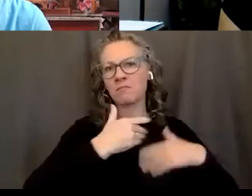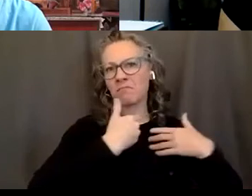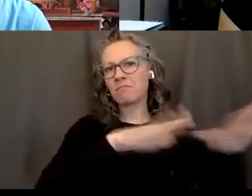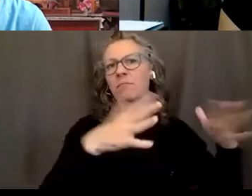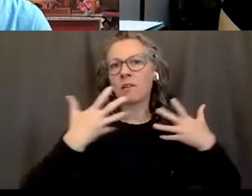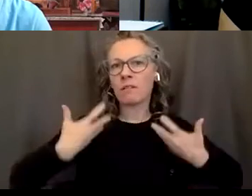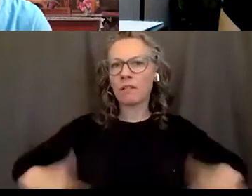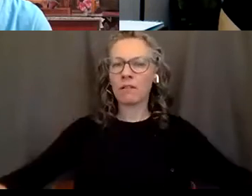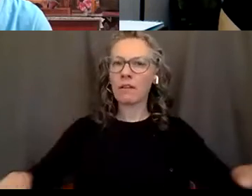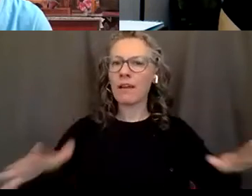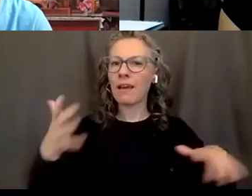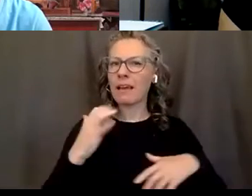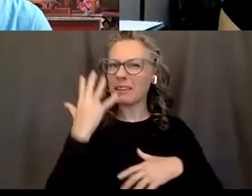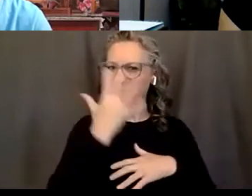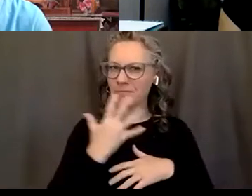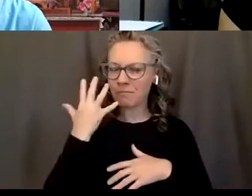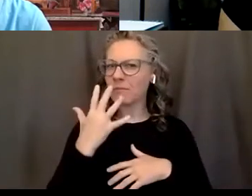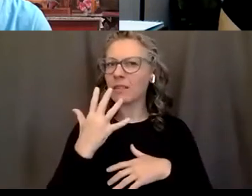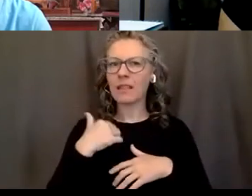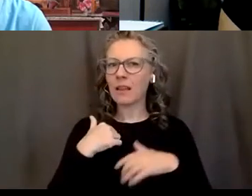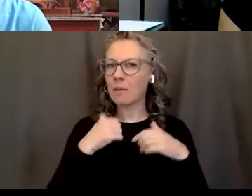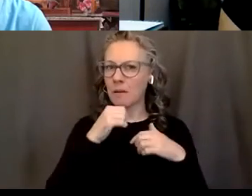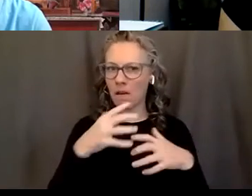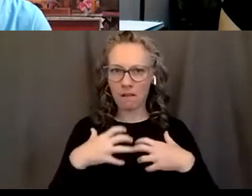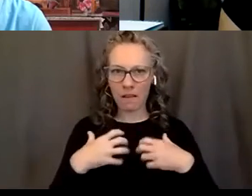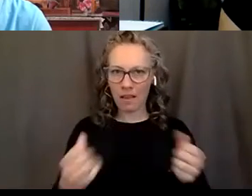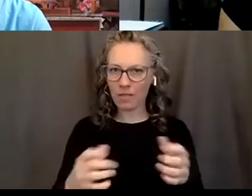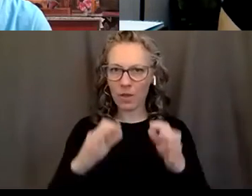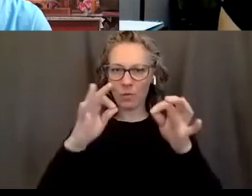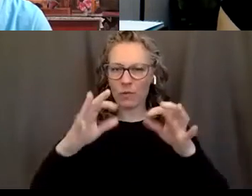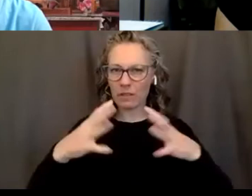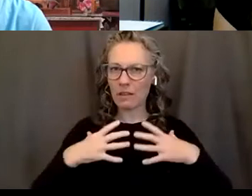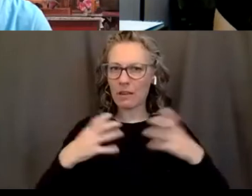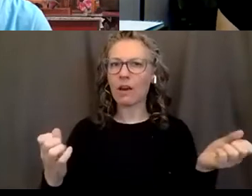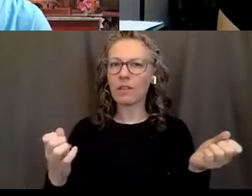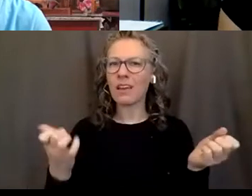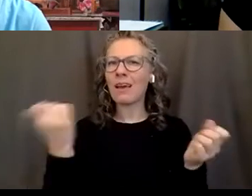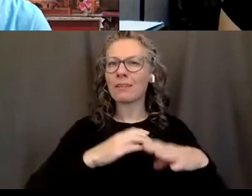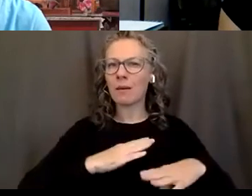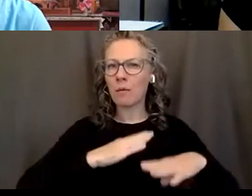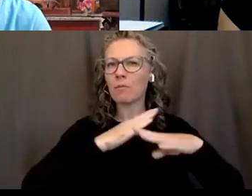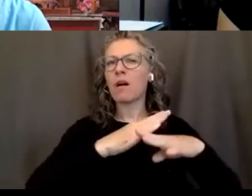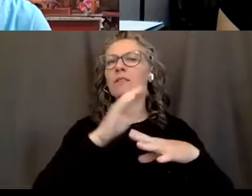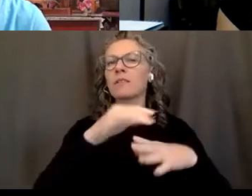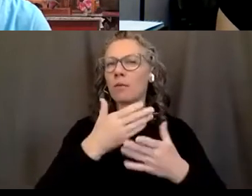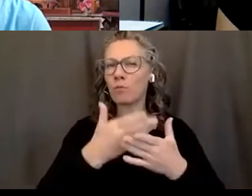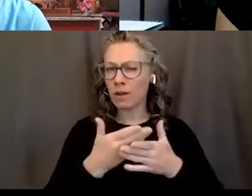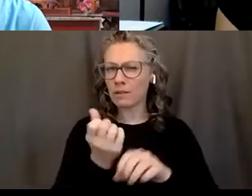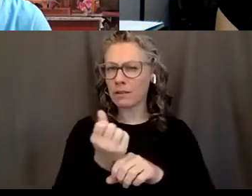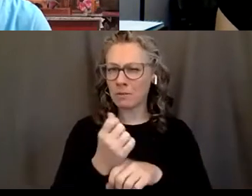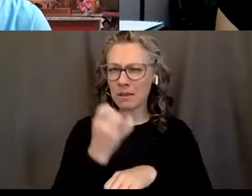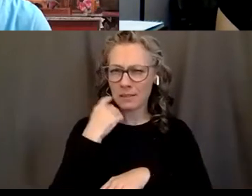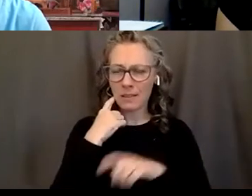that I am anything less than healthy. So it's anything that would get in the way of your prayer. Does that make sense? It's